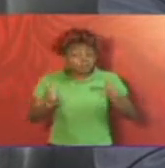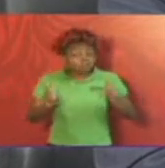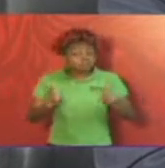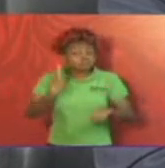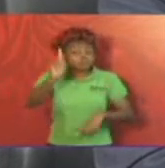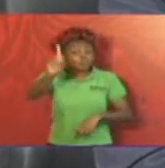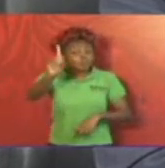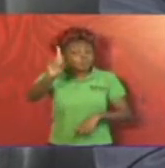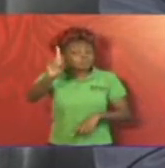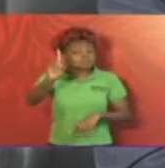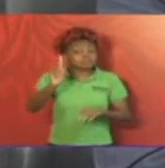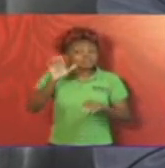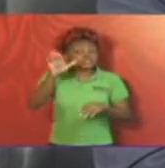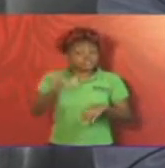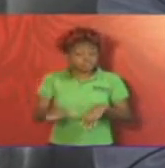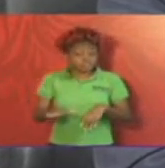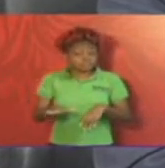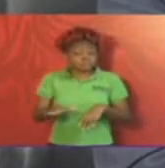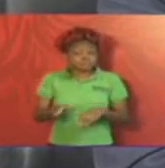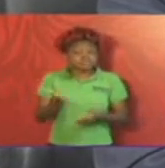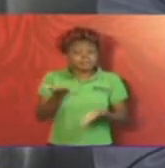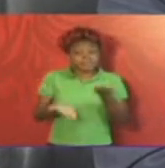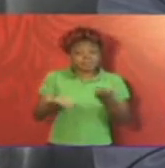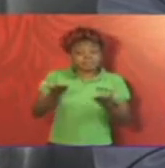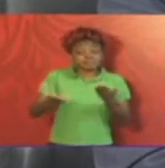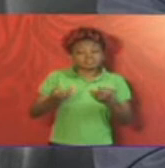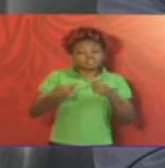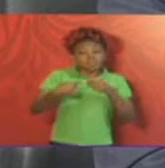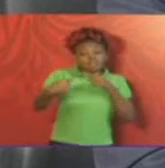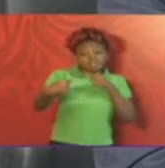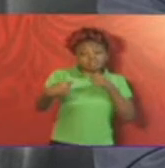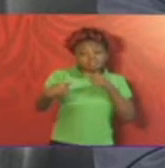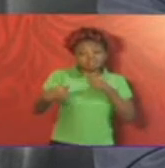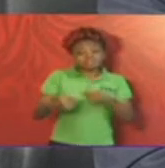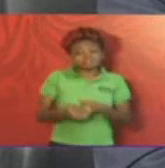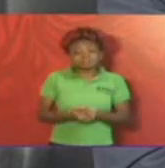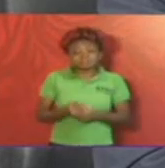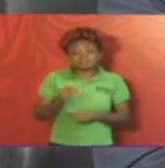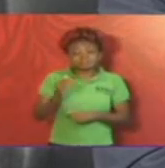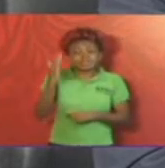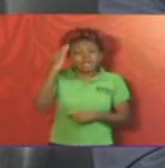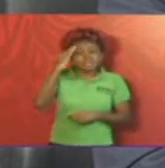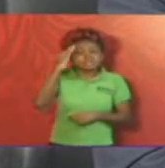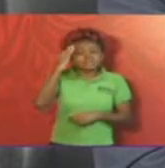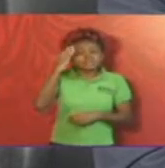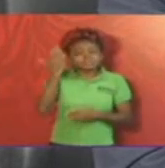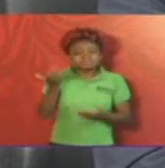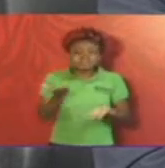allergic type reaction, which is expected for the Pfizer vaccine. A lot of the protocols that we build out